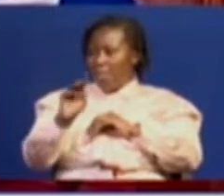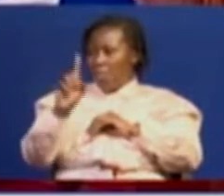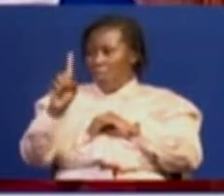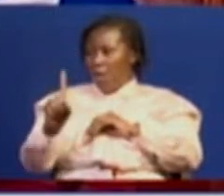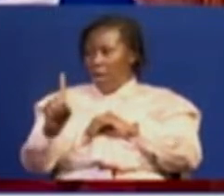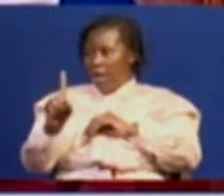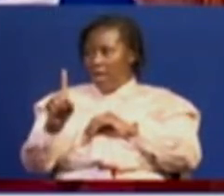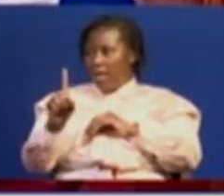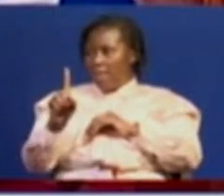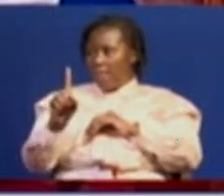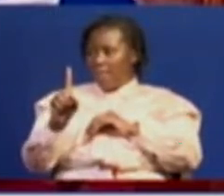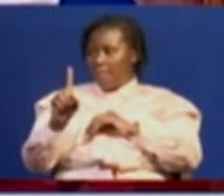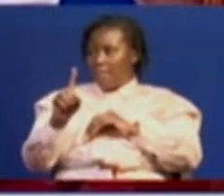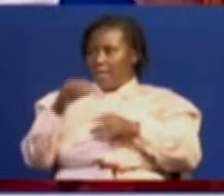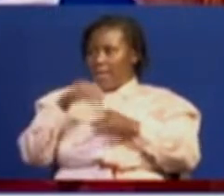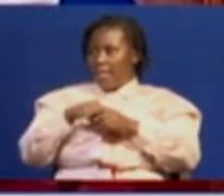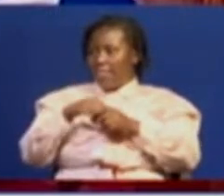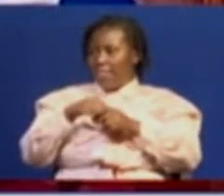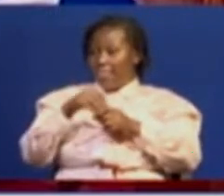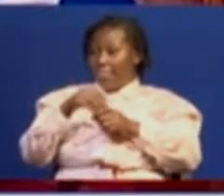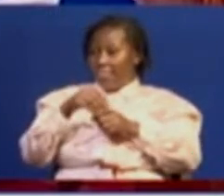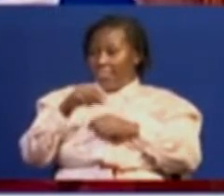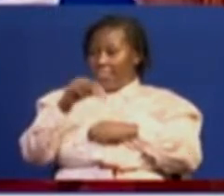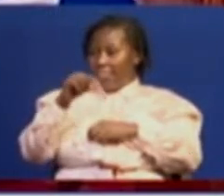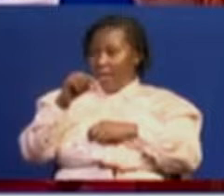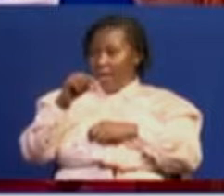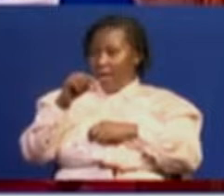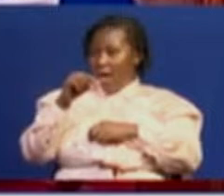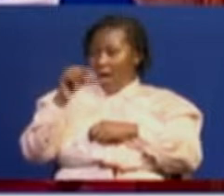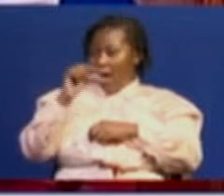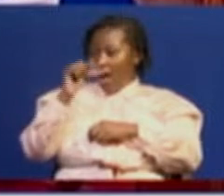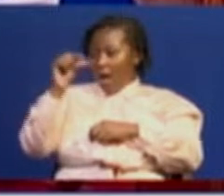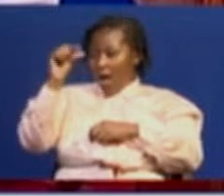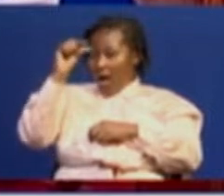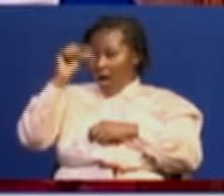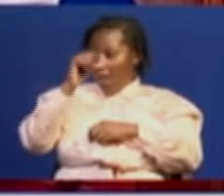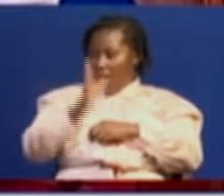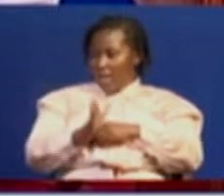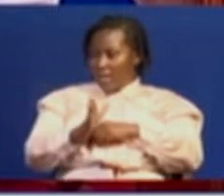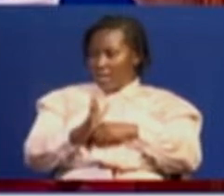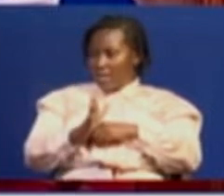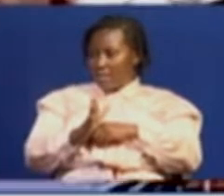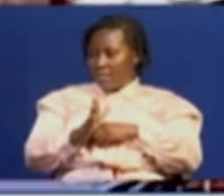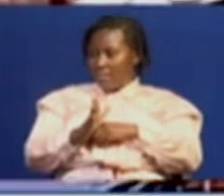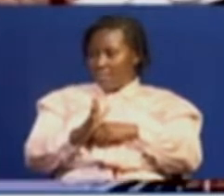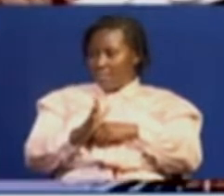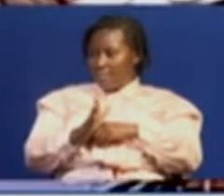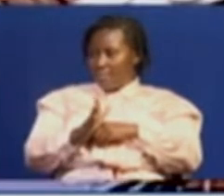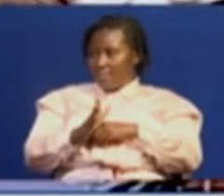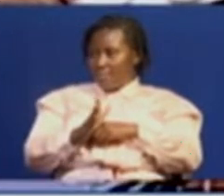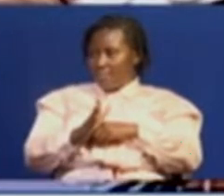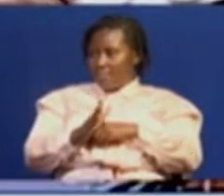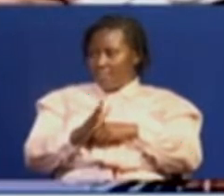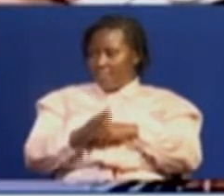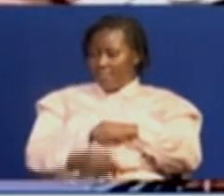VKM 1, in the governor's folder played?